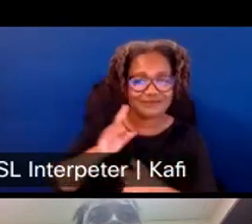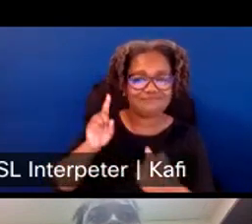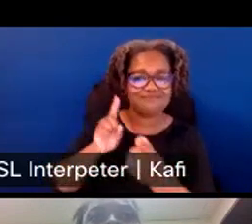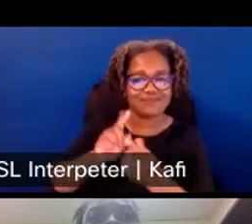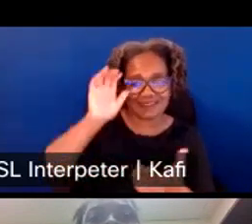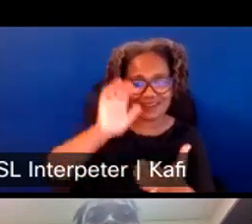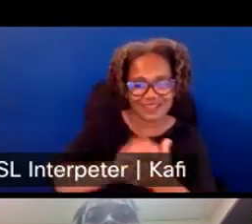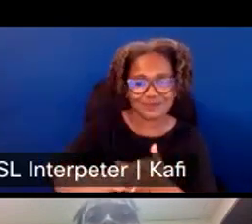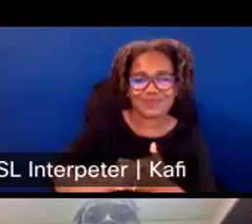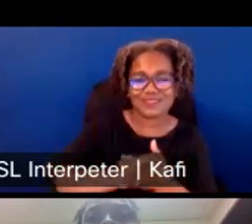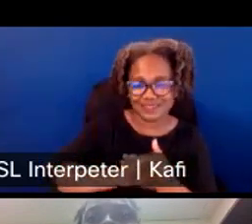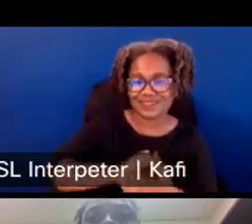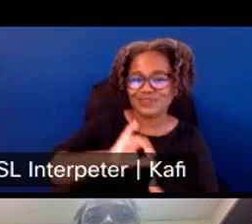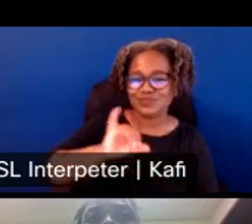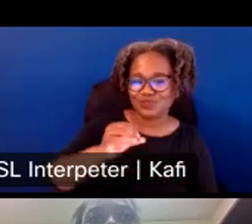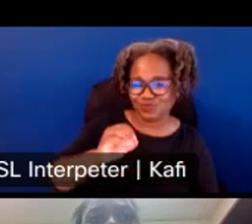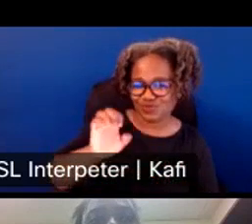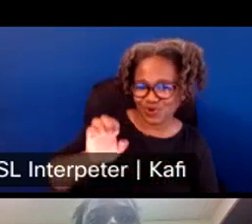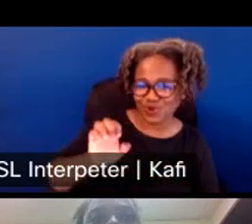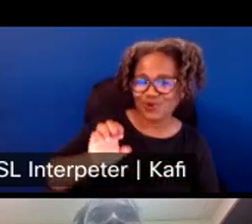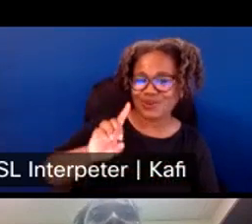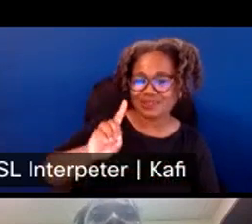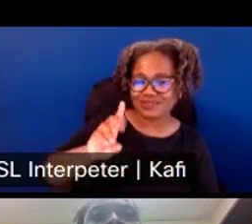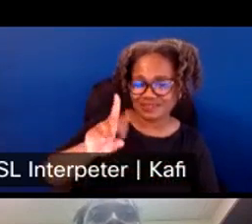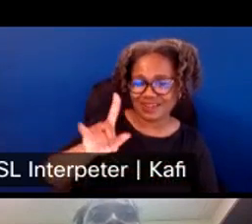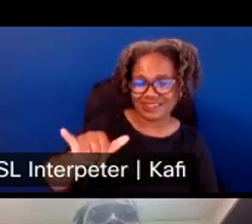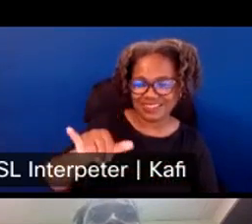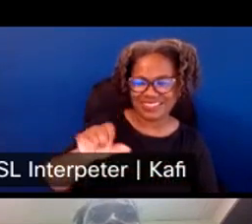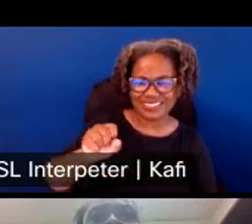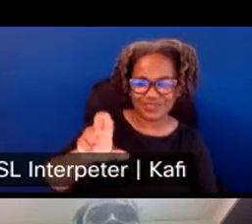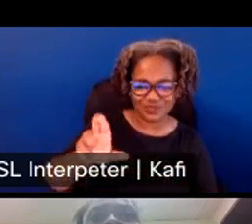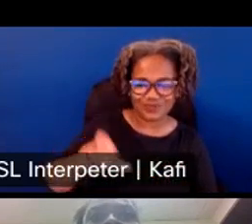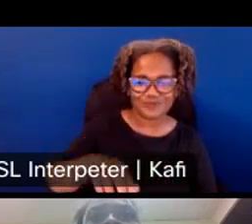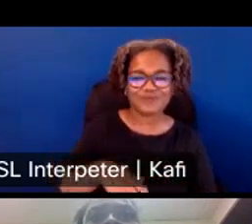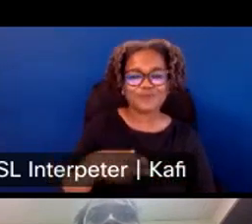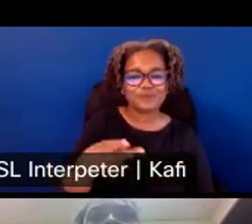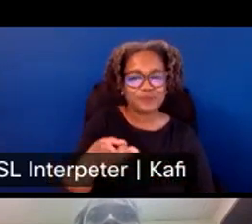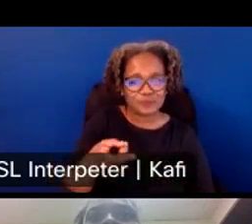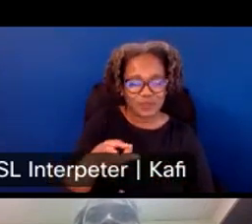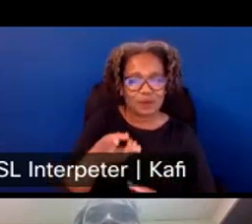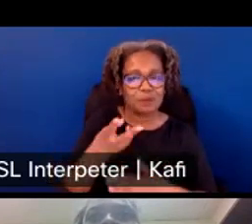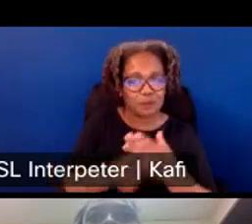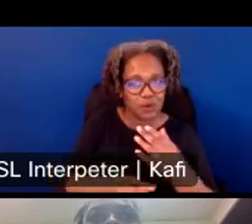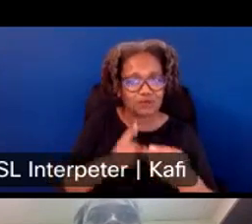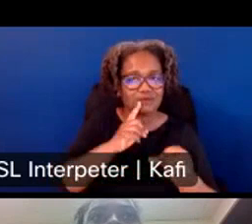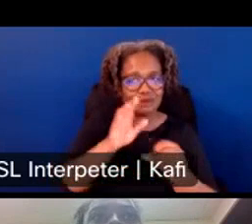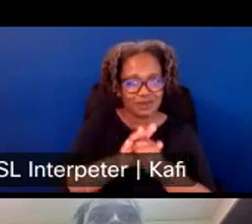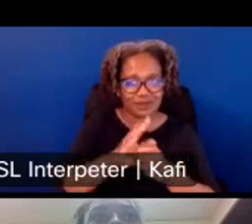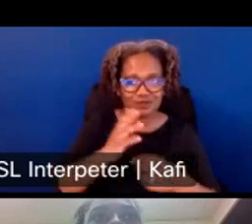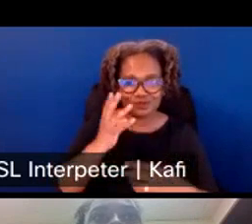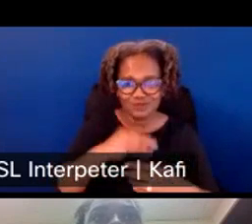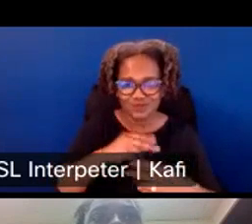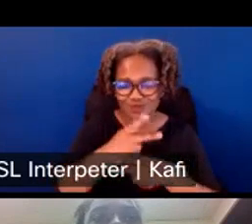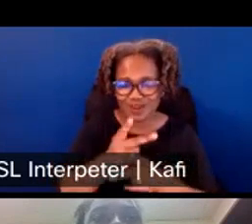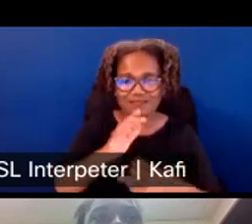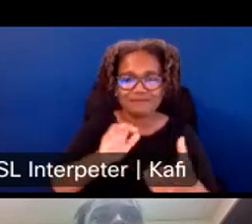products during the summer to earn money for college tuition. They married in 1961 and both began working for Fuller